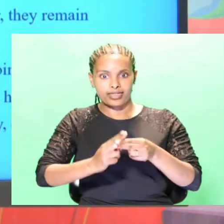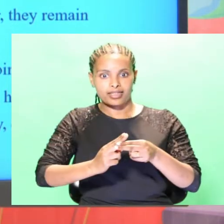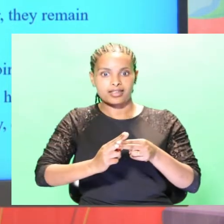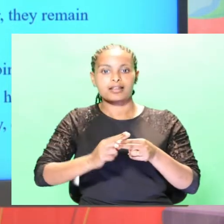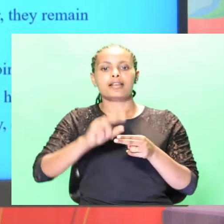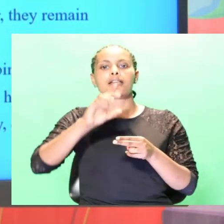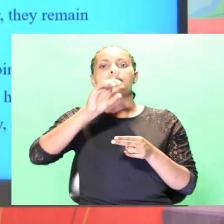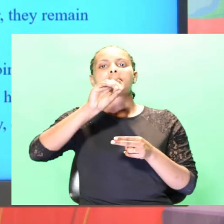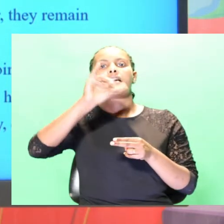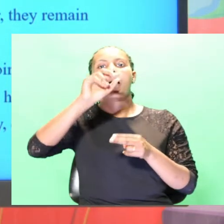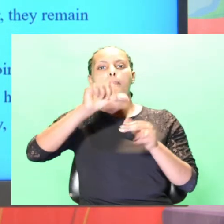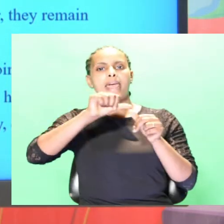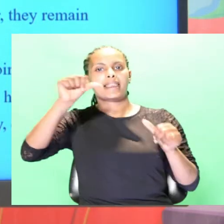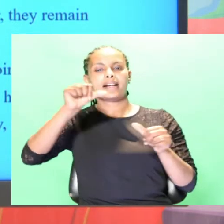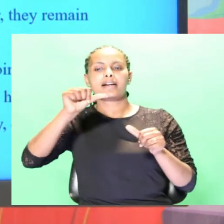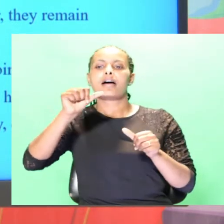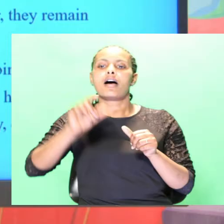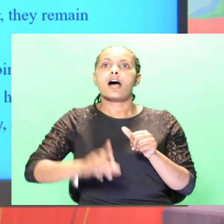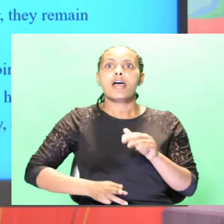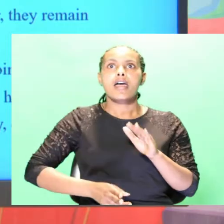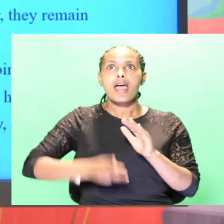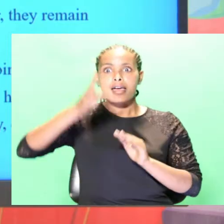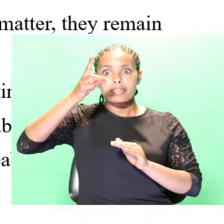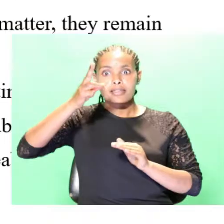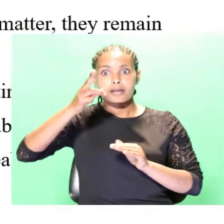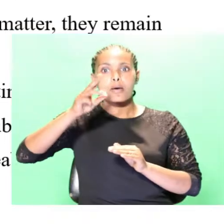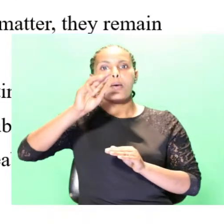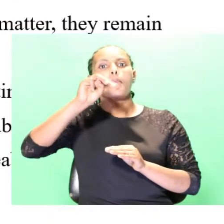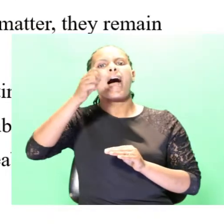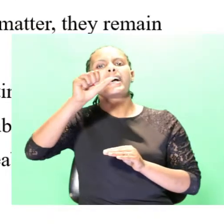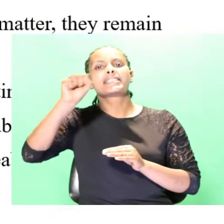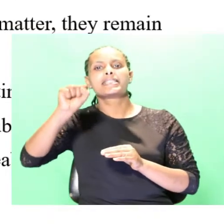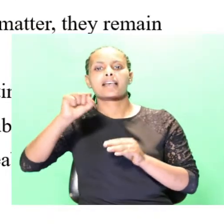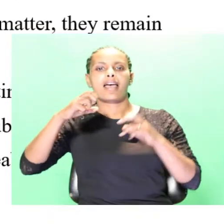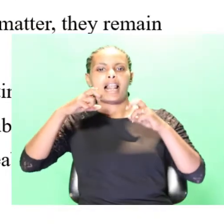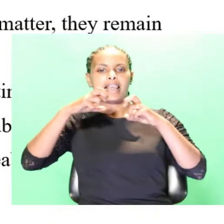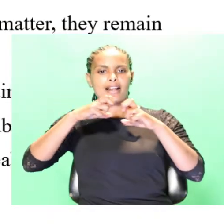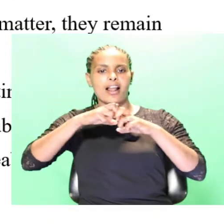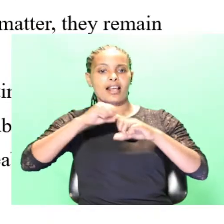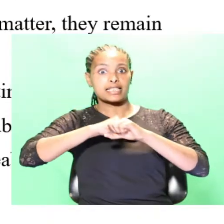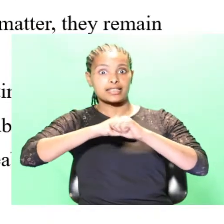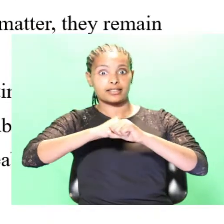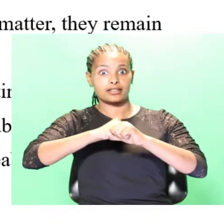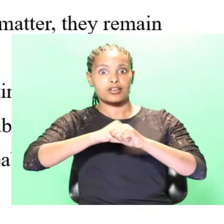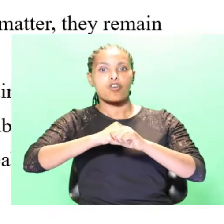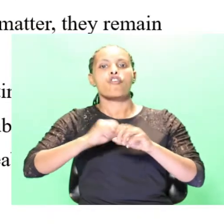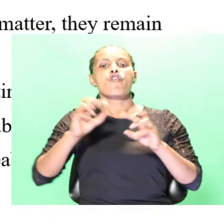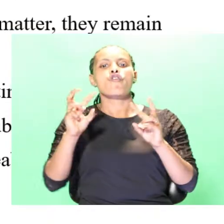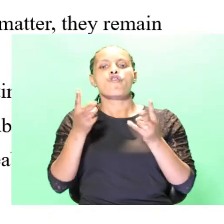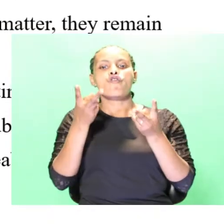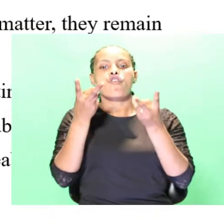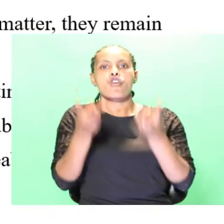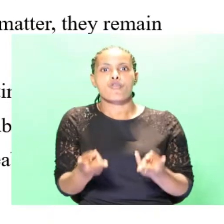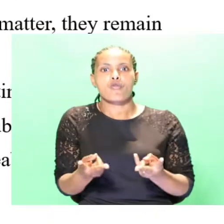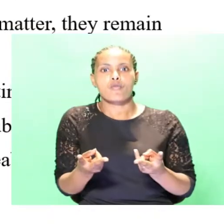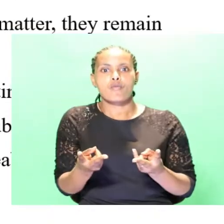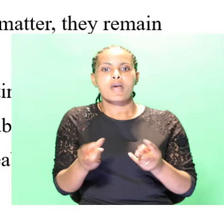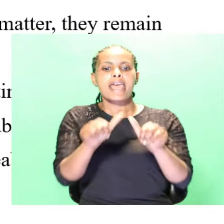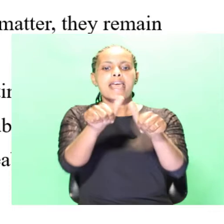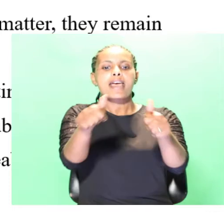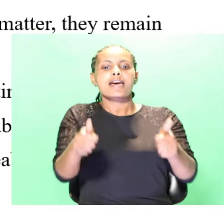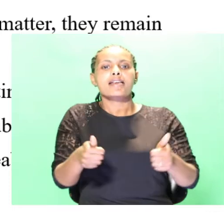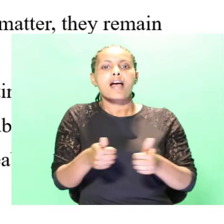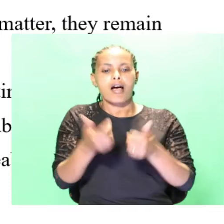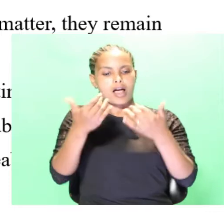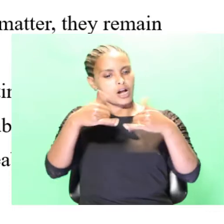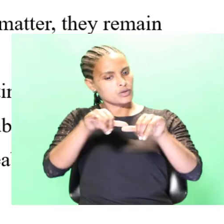diameter, height, mass, electrical resistance, volume, area,